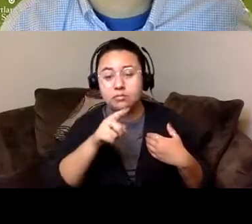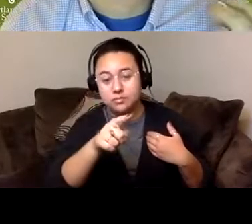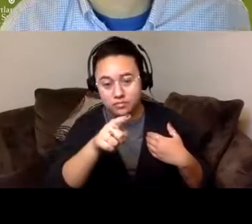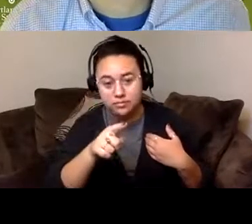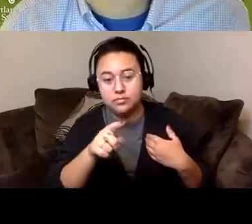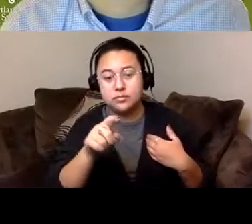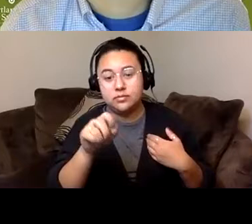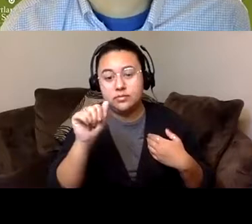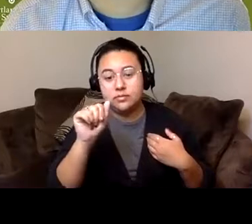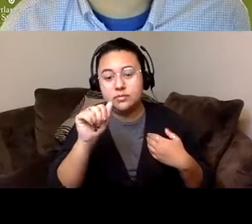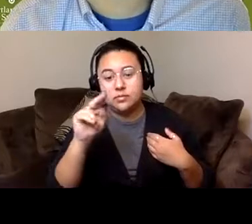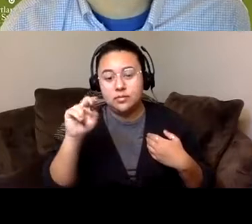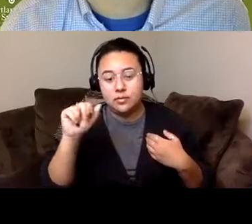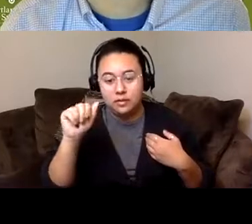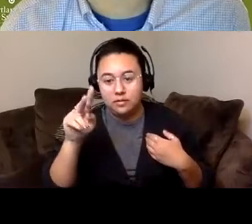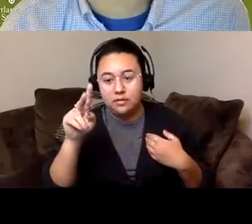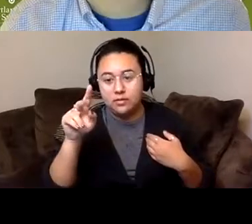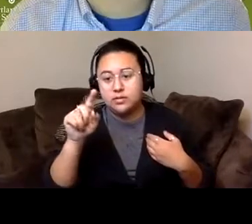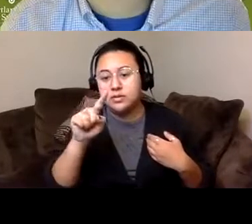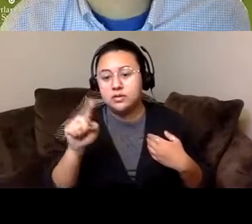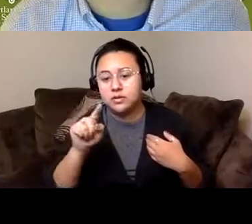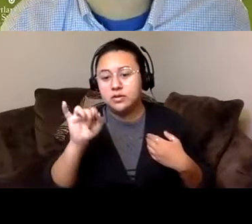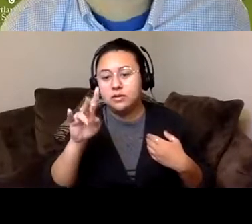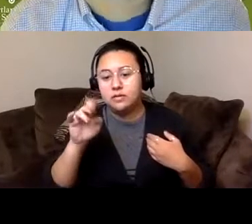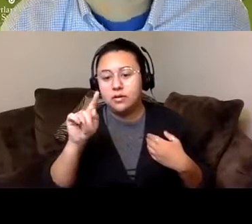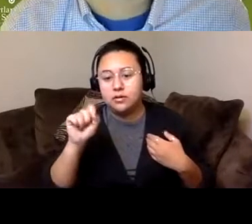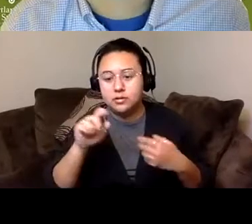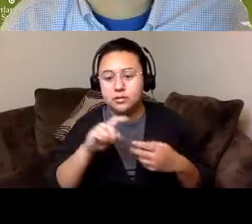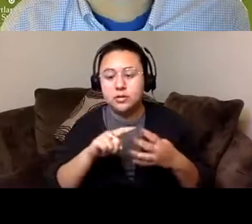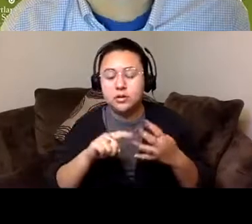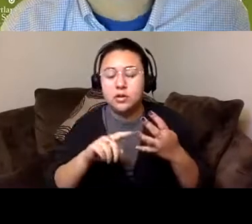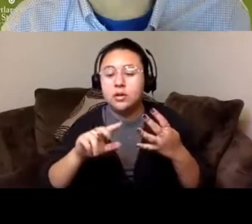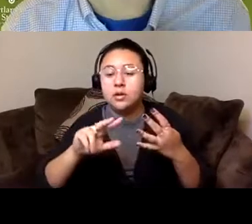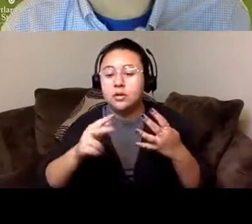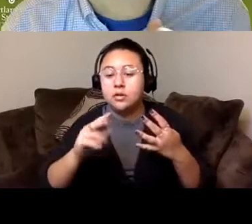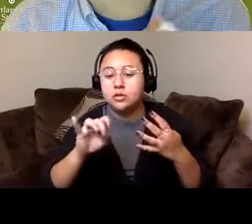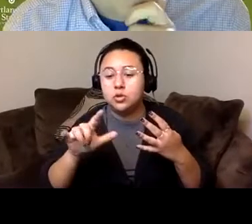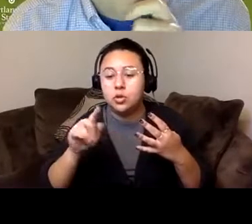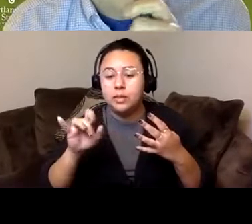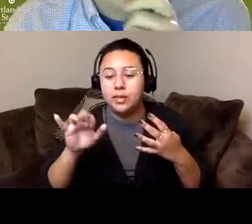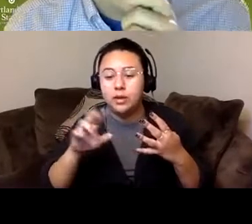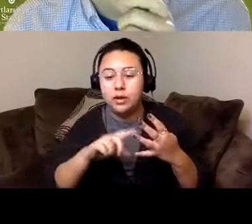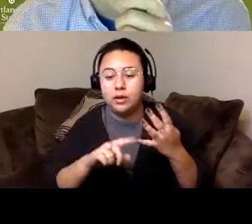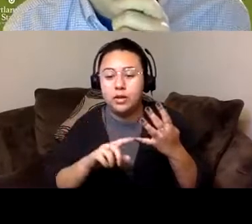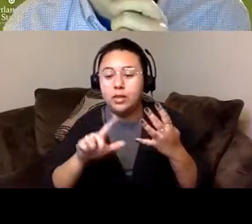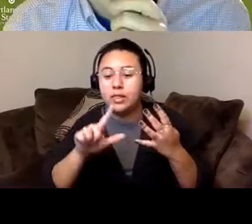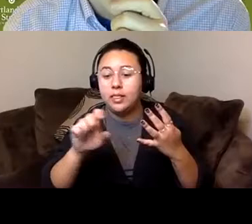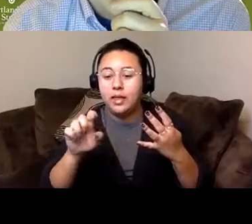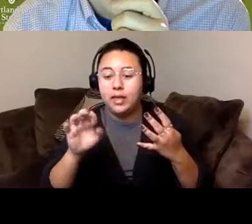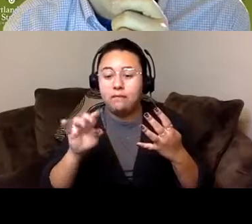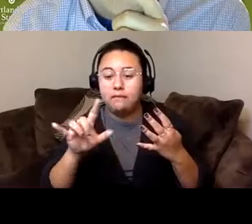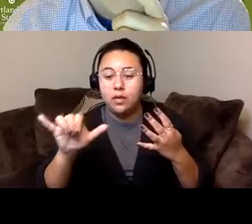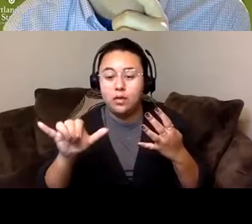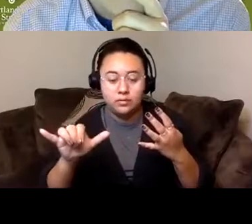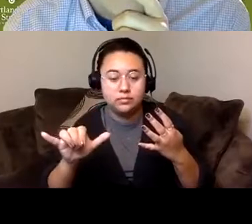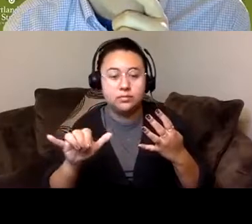Anna Zivarts, Joe Miller, and Lee Foley. And Ann, why don't you go first? Thanks, John,